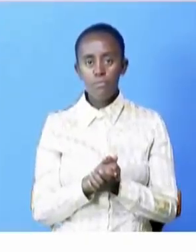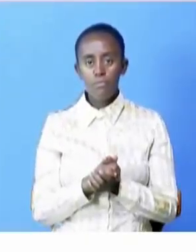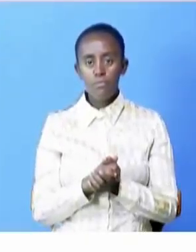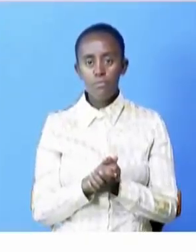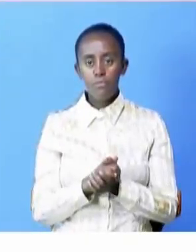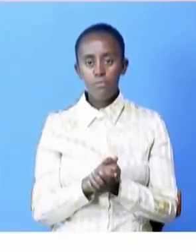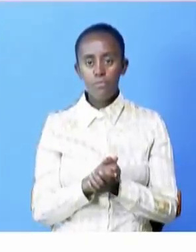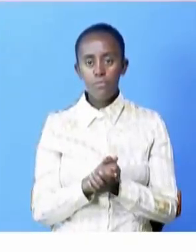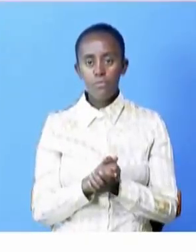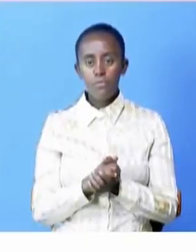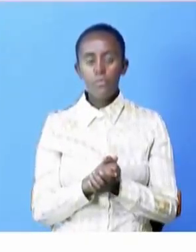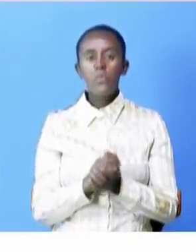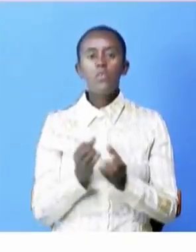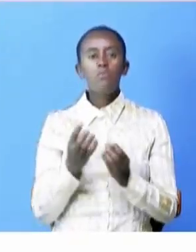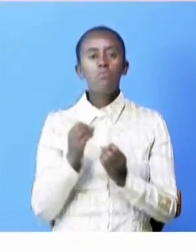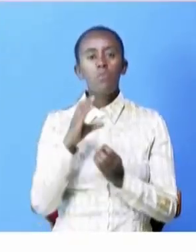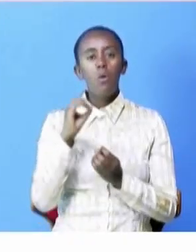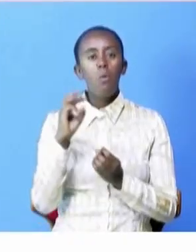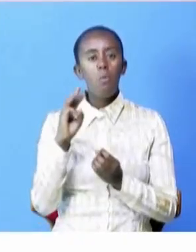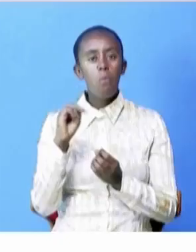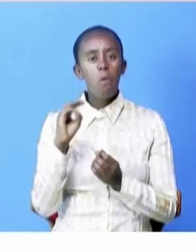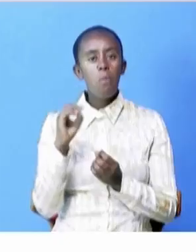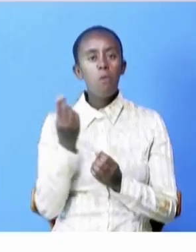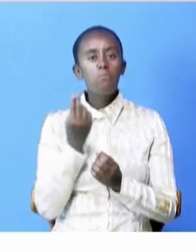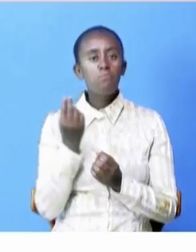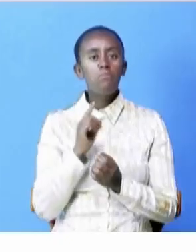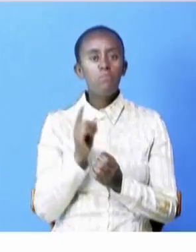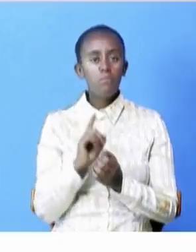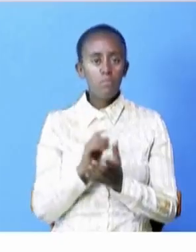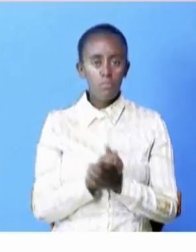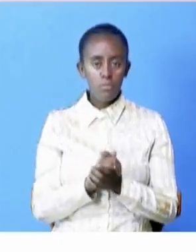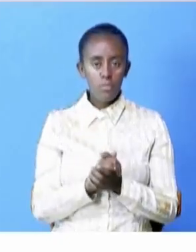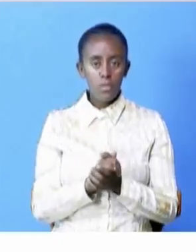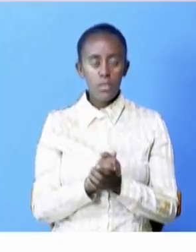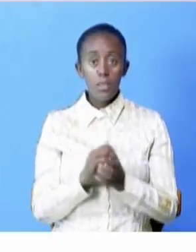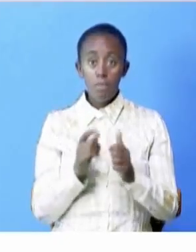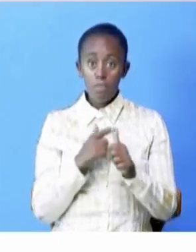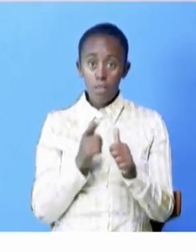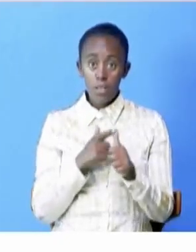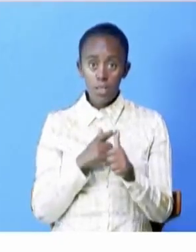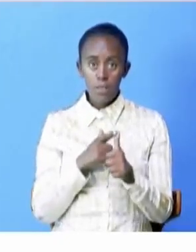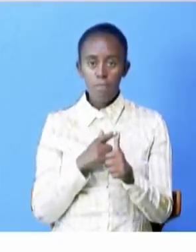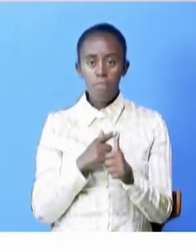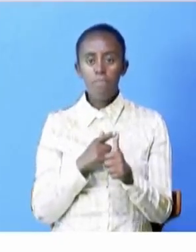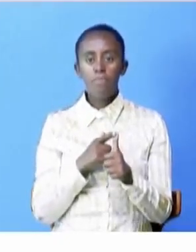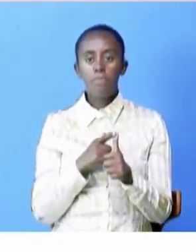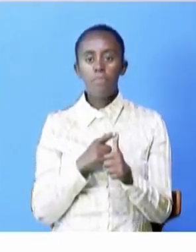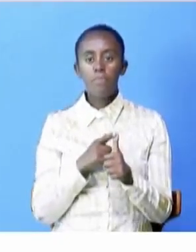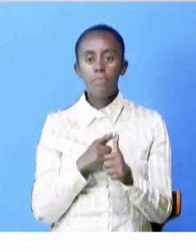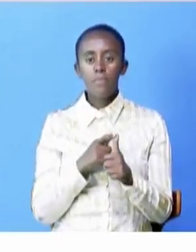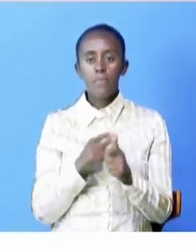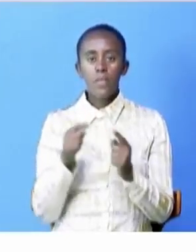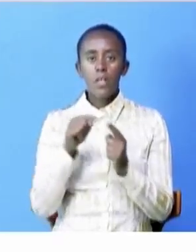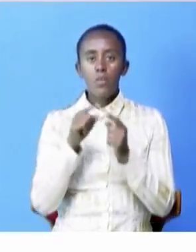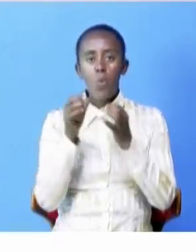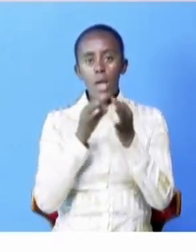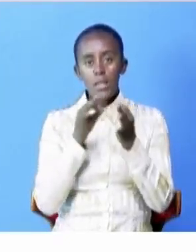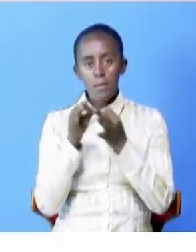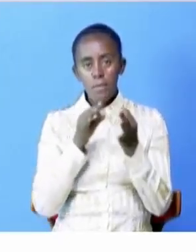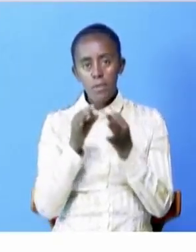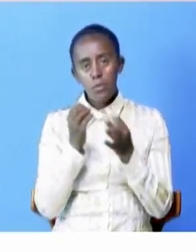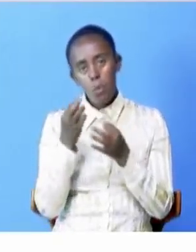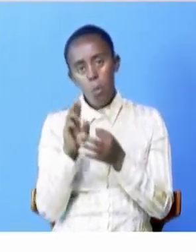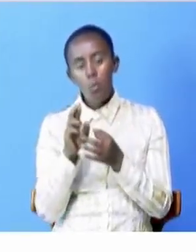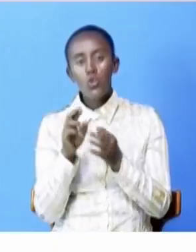What are the many uses of comma? The first one is to express